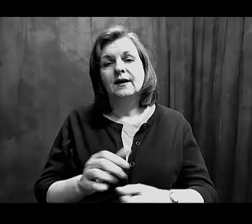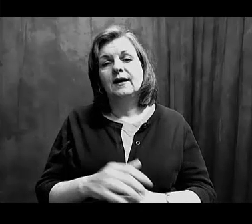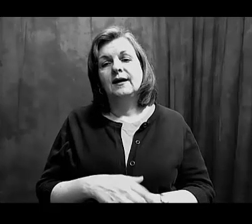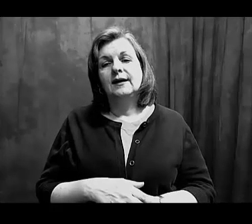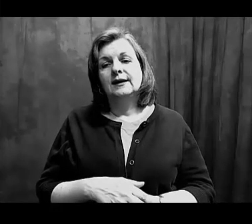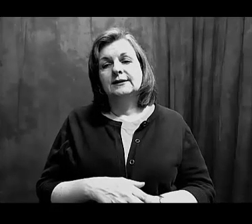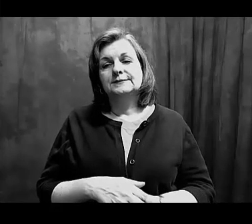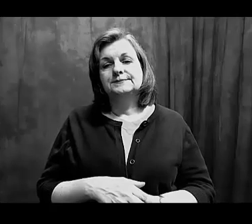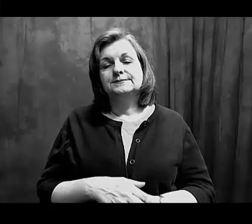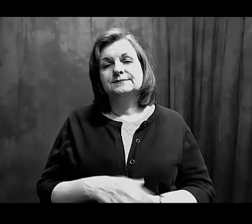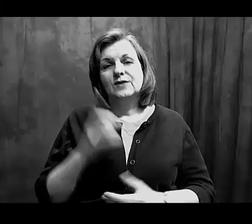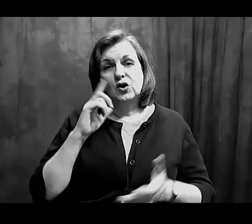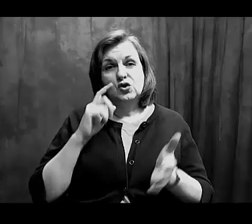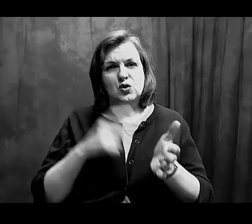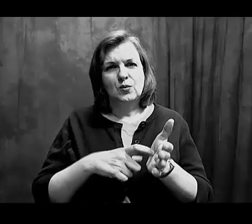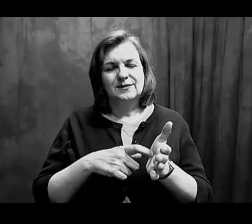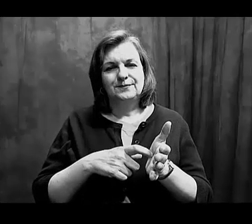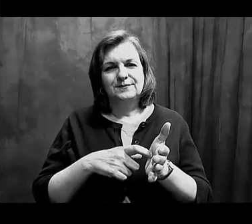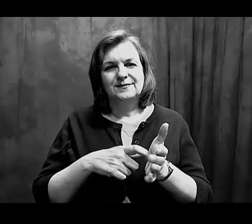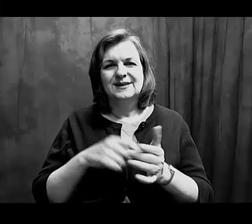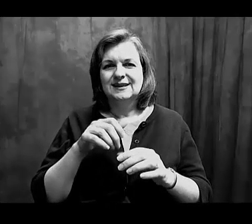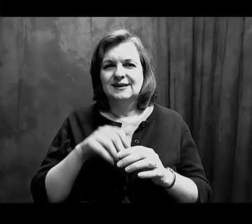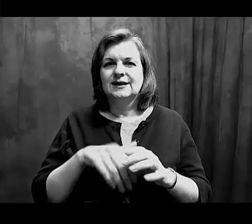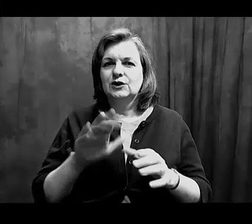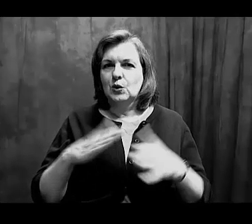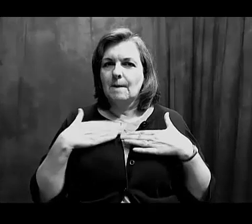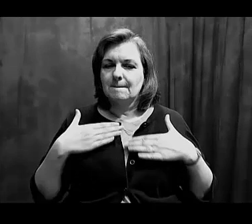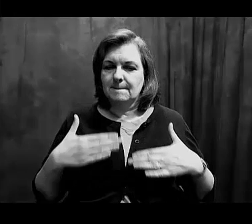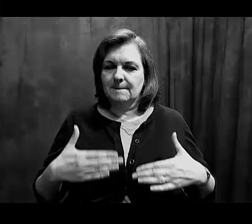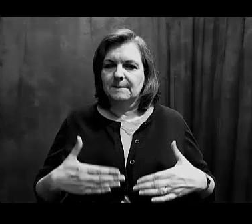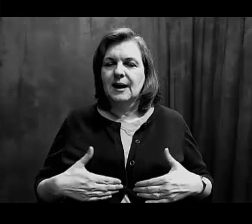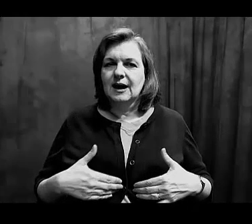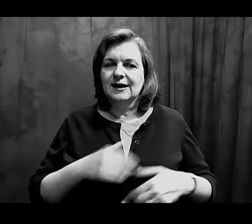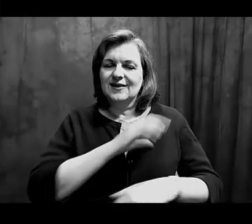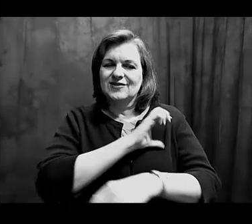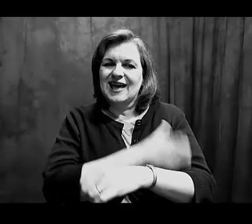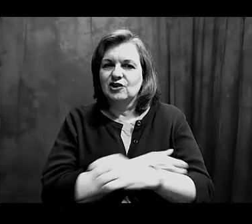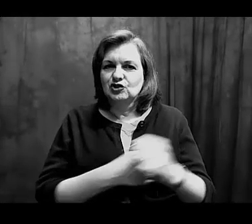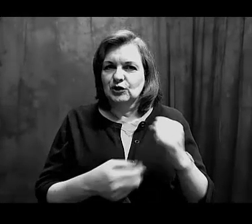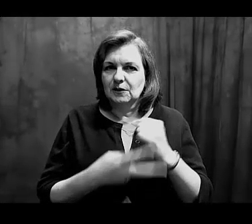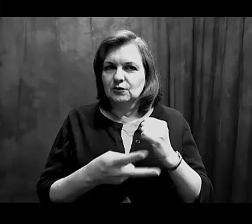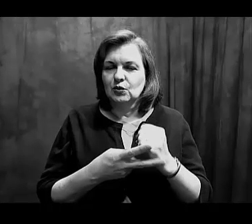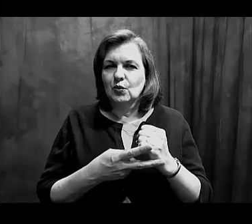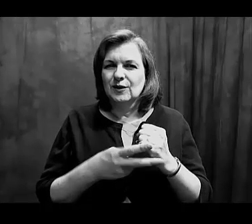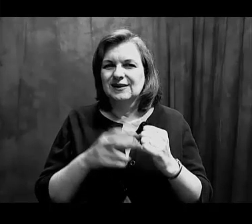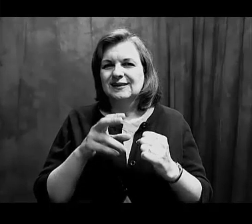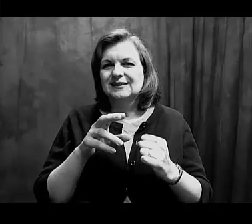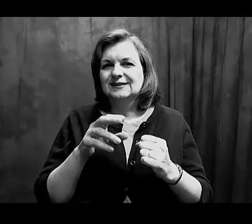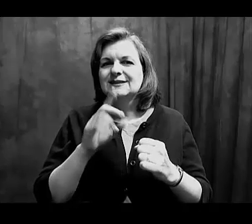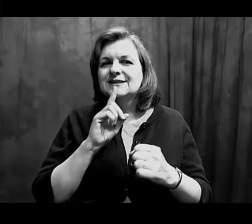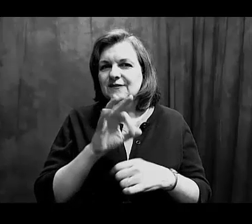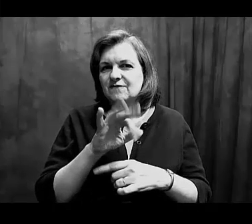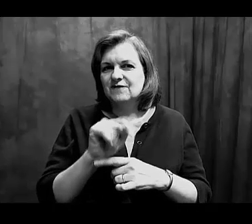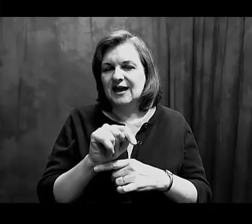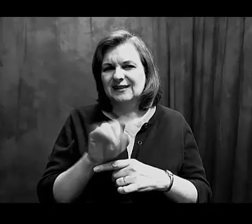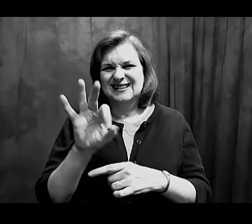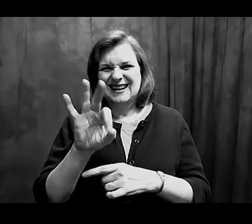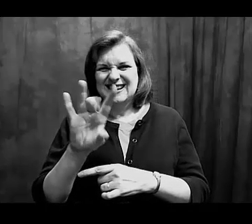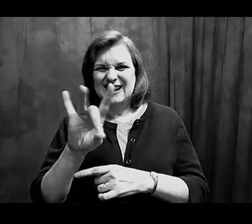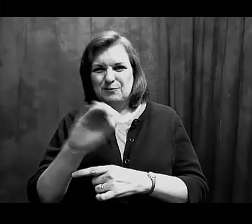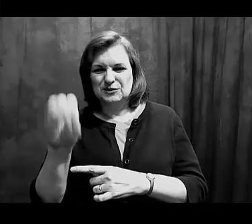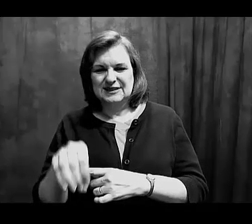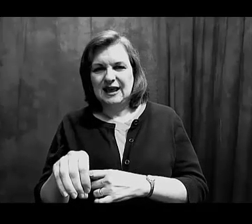that we're as efficient as we are at this process. And check this, about 98% of our actual